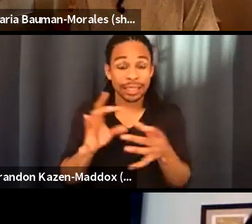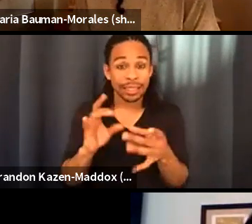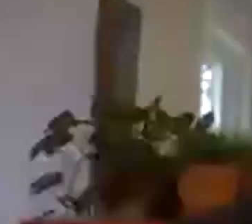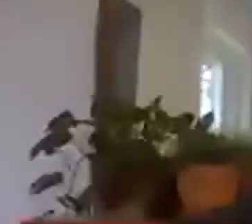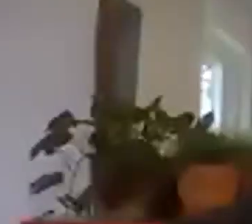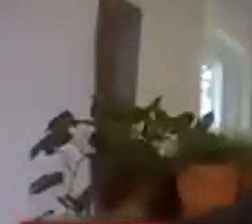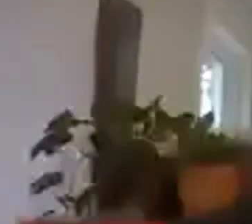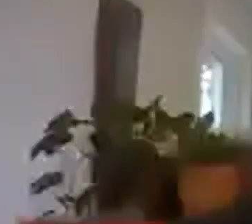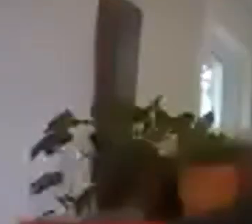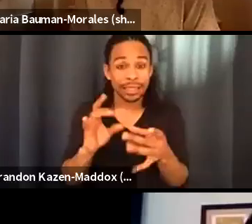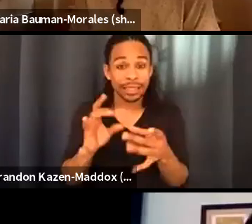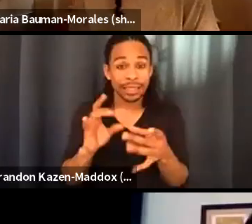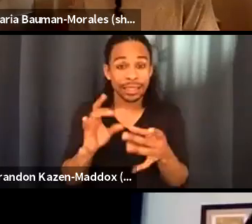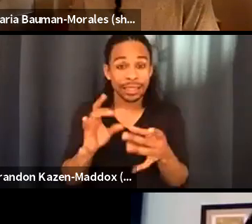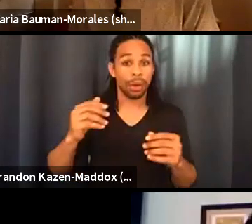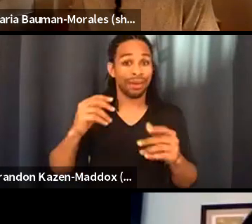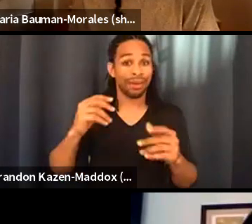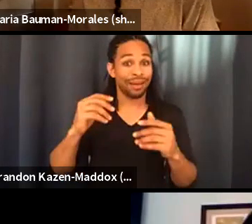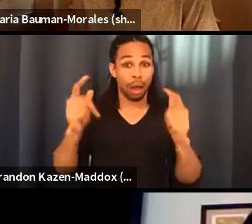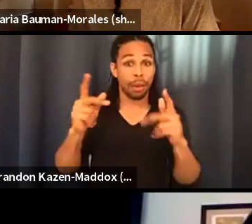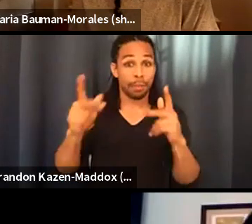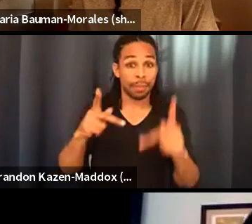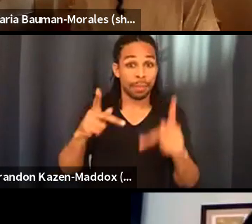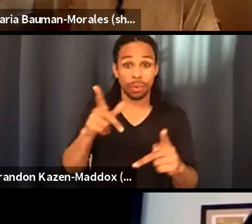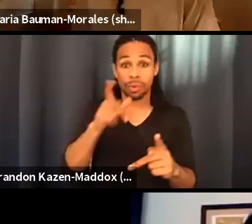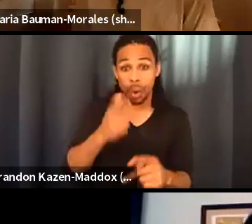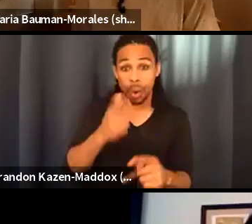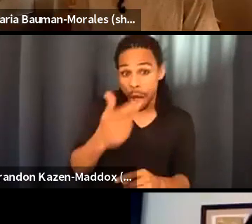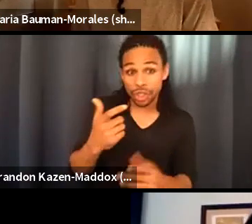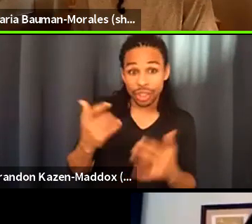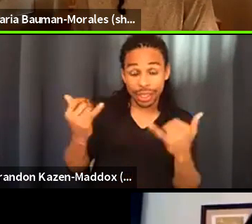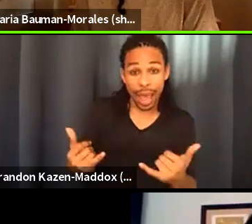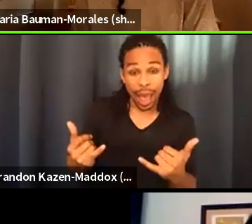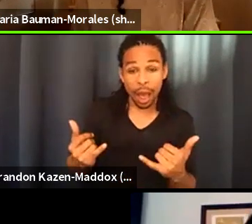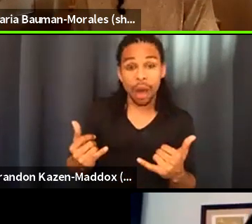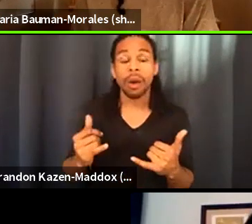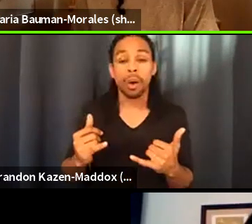notes. Let's hear from Joseph and then Ronnie.